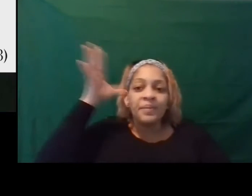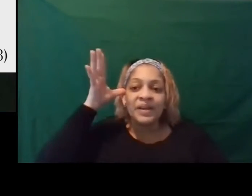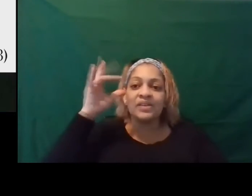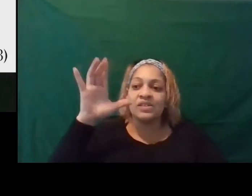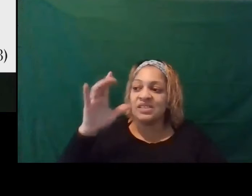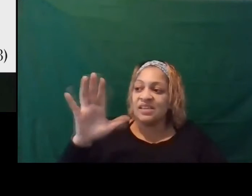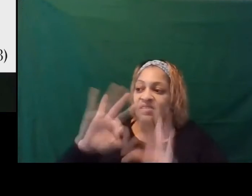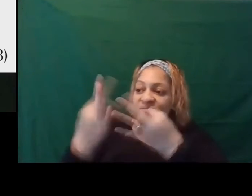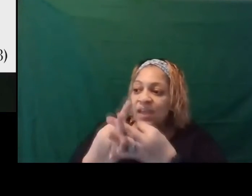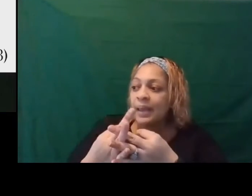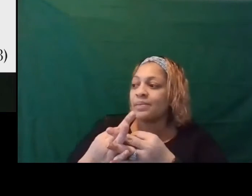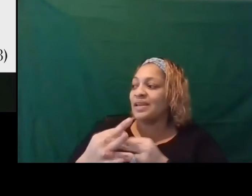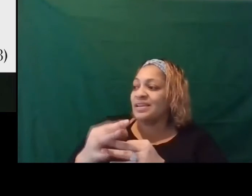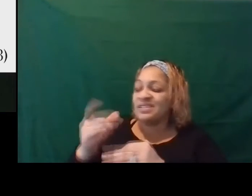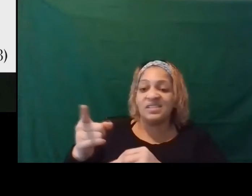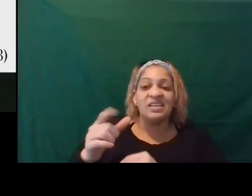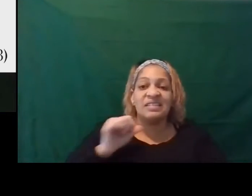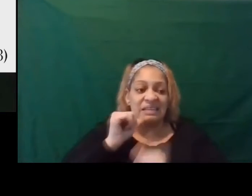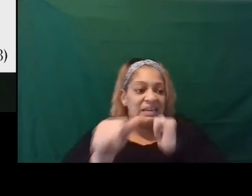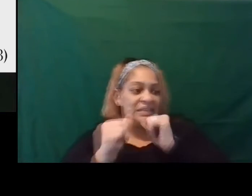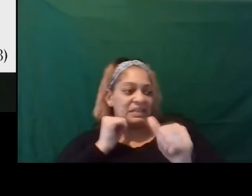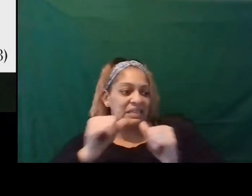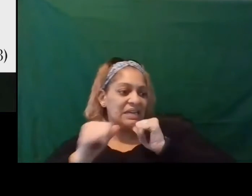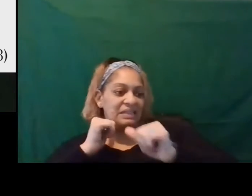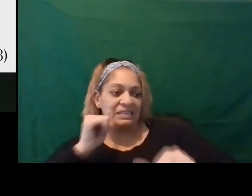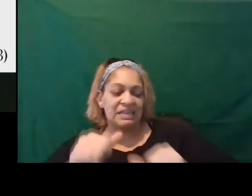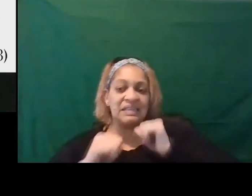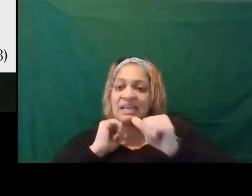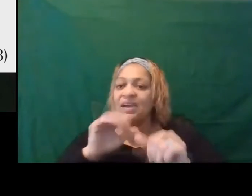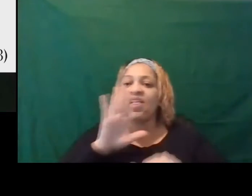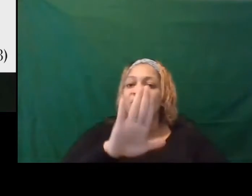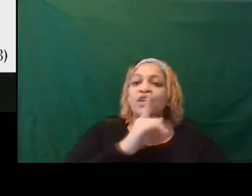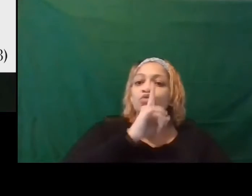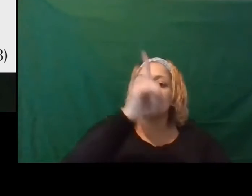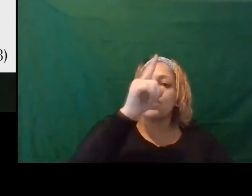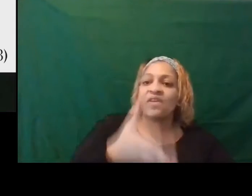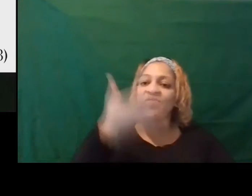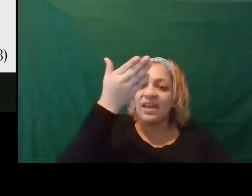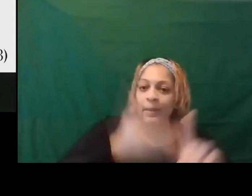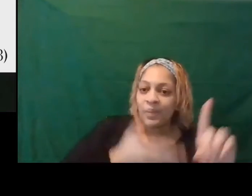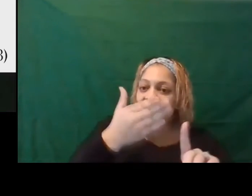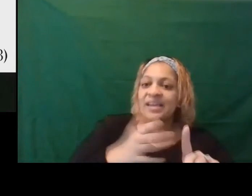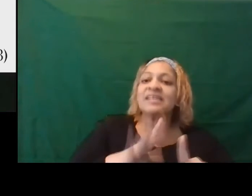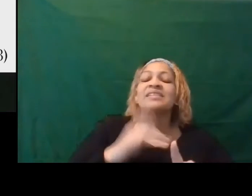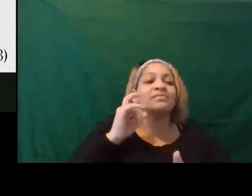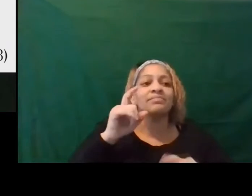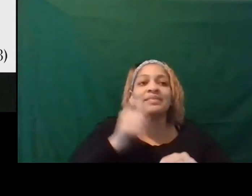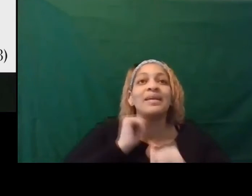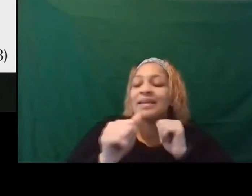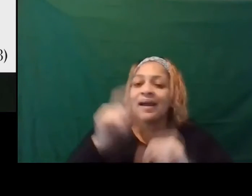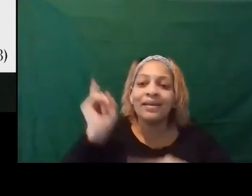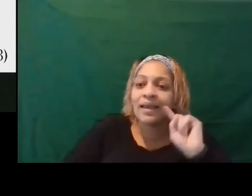did in denying them, they recognize that the truth of their being cannot be denied because it's God. And God,